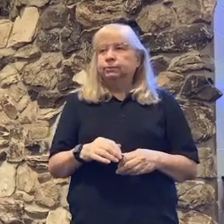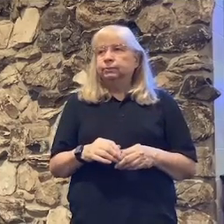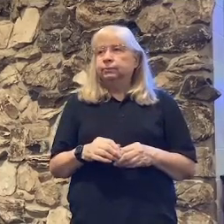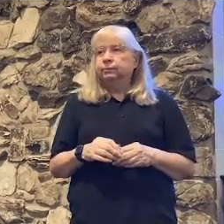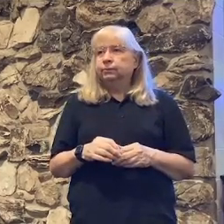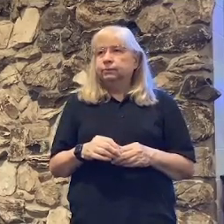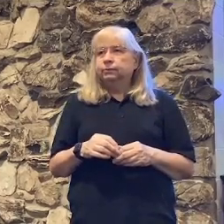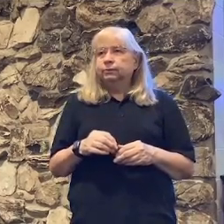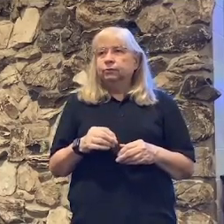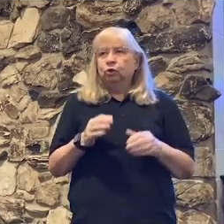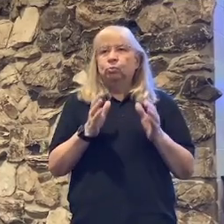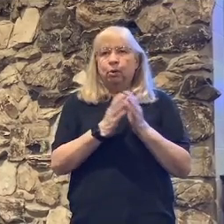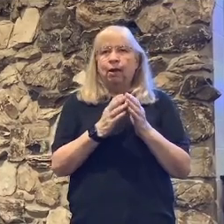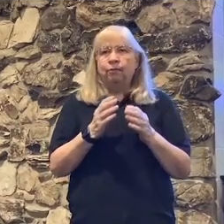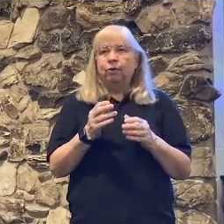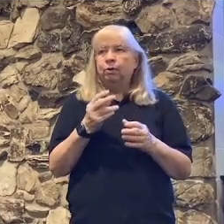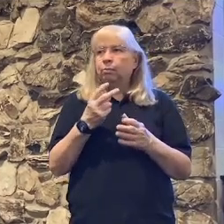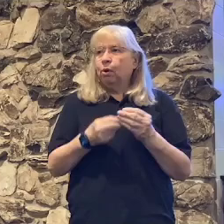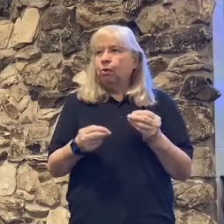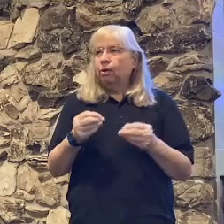aunt and your sister.